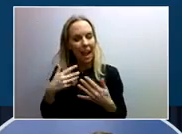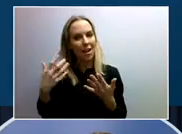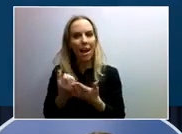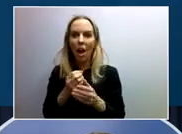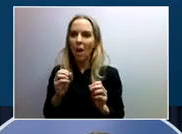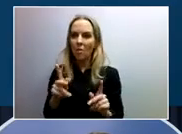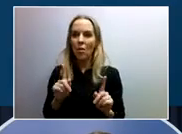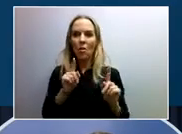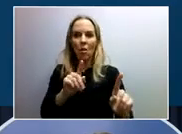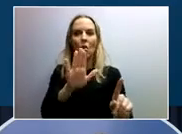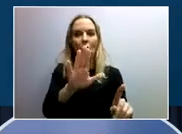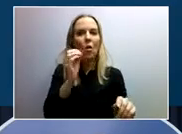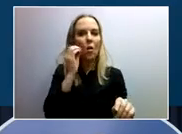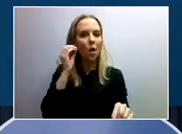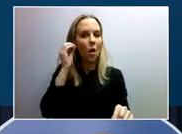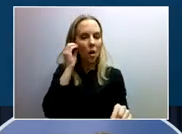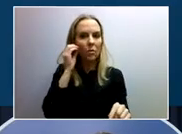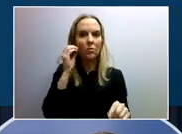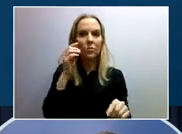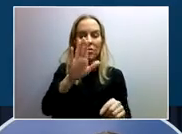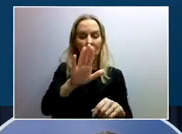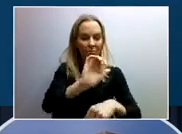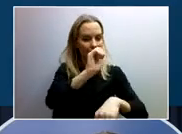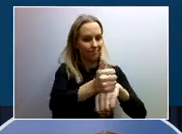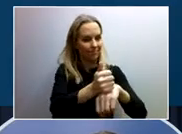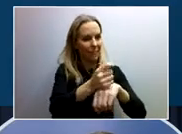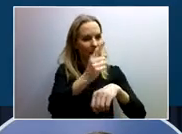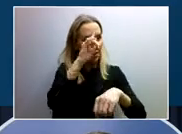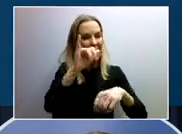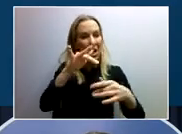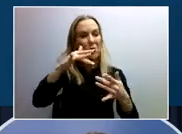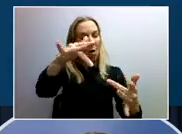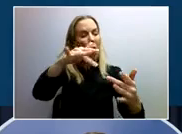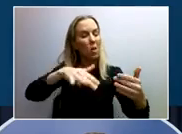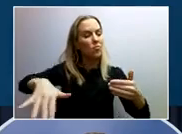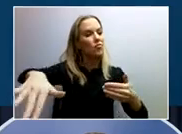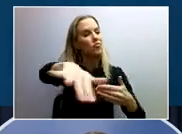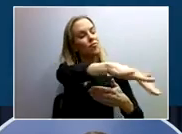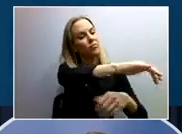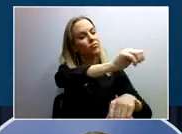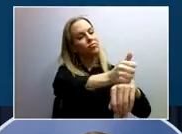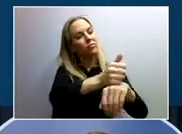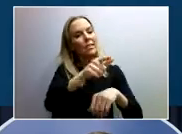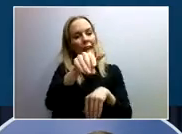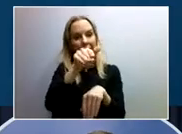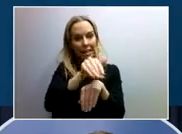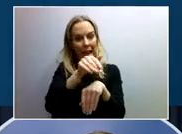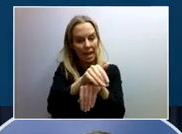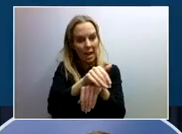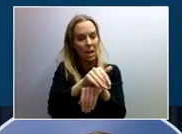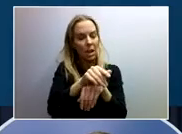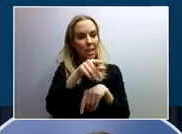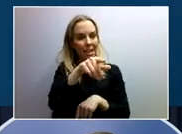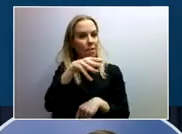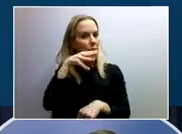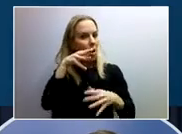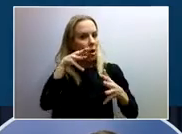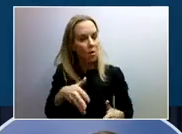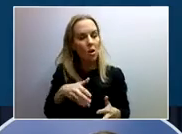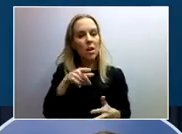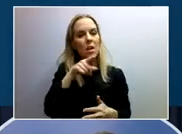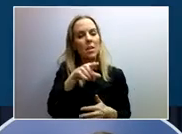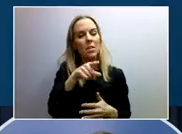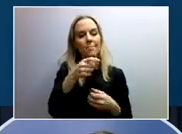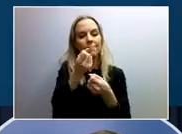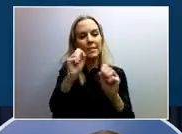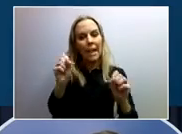one standing, for miles. That night, Nevin, a farmer in Taylor County, pulled multiple neighbors from their